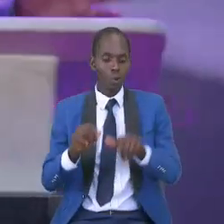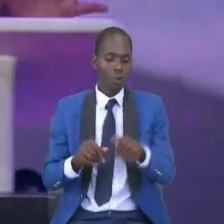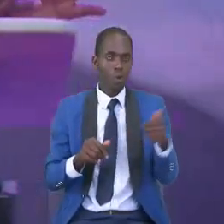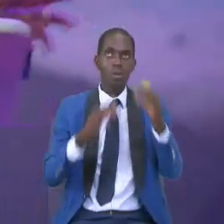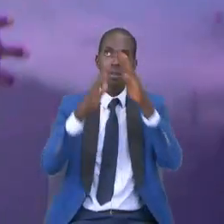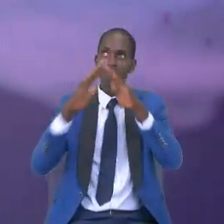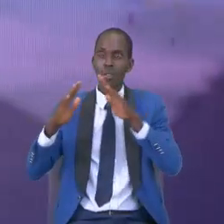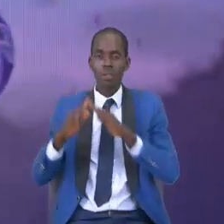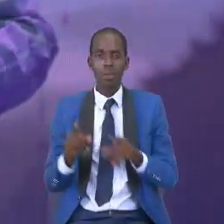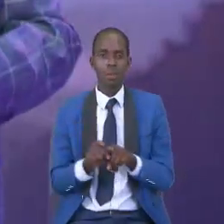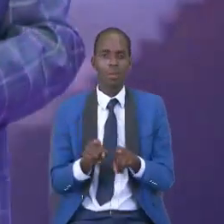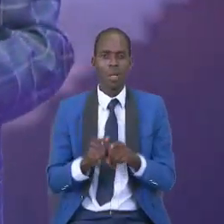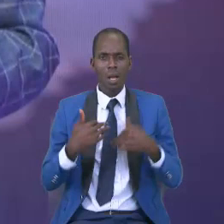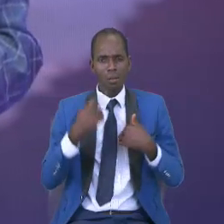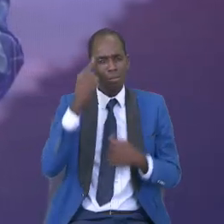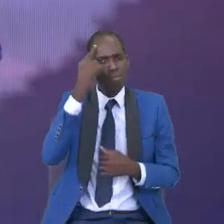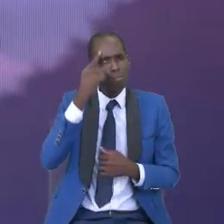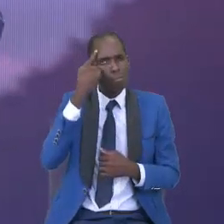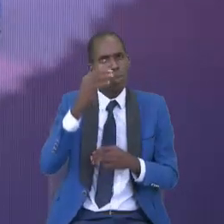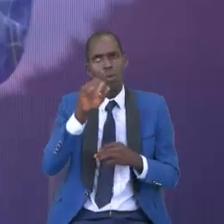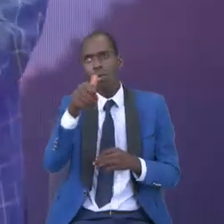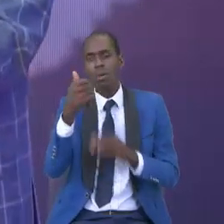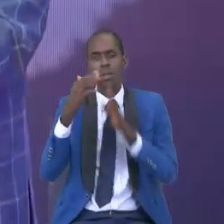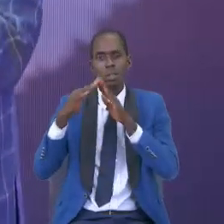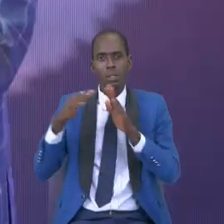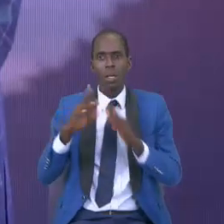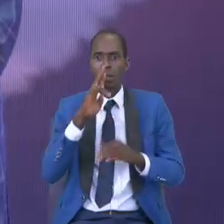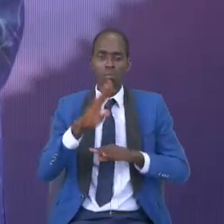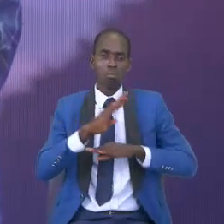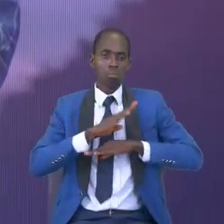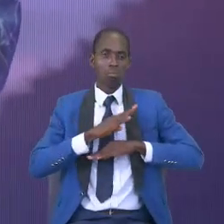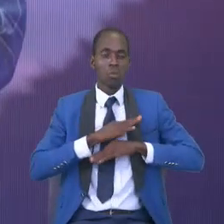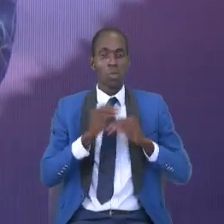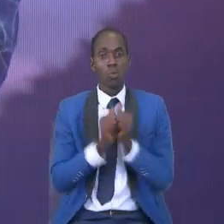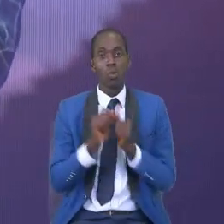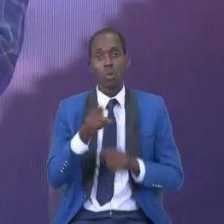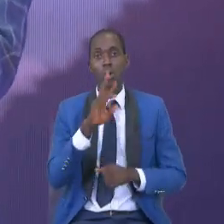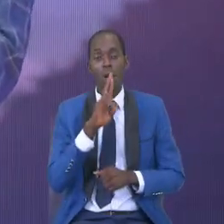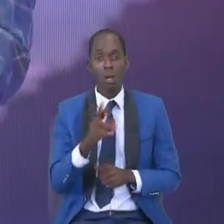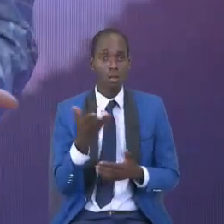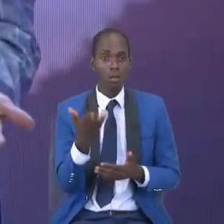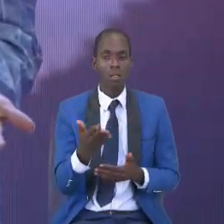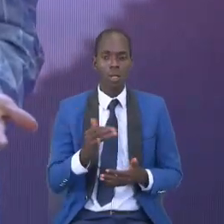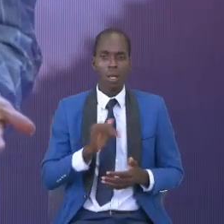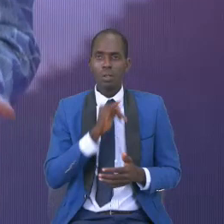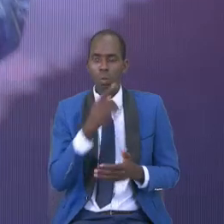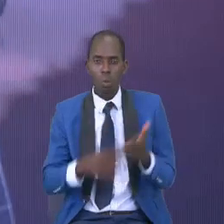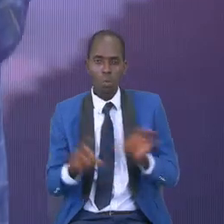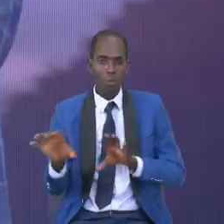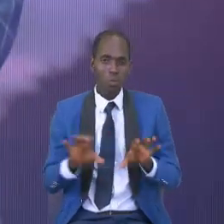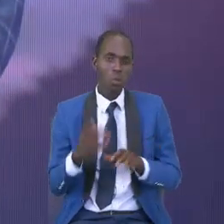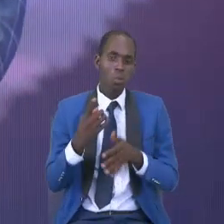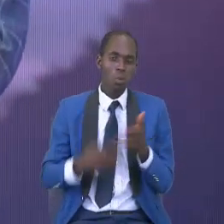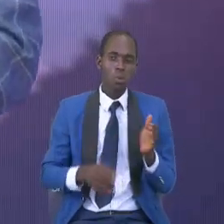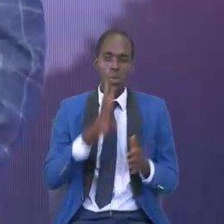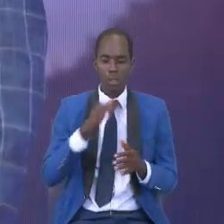cities also. Have you thought about the cities? Are you satisfied with where you are and what you're doing or what you have done?